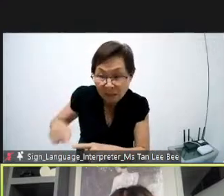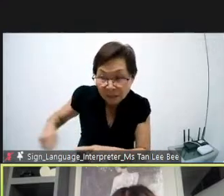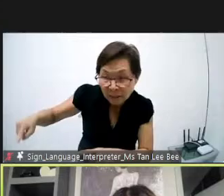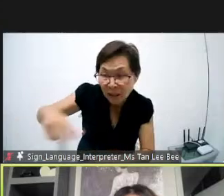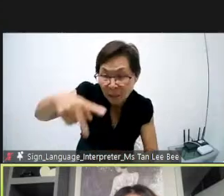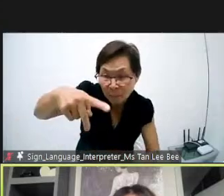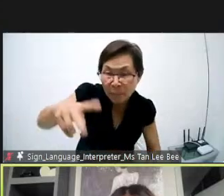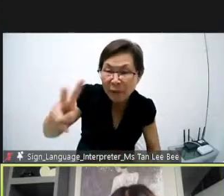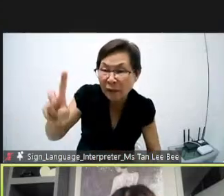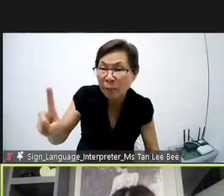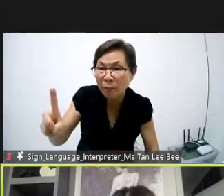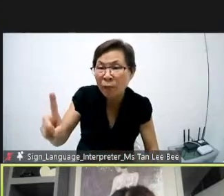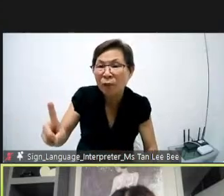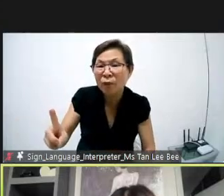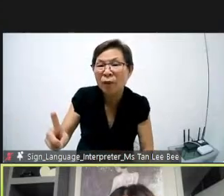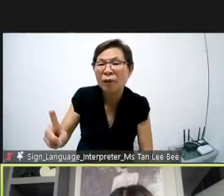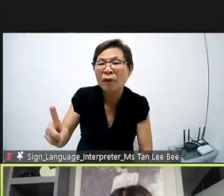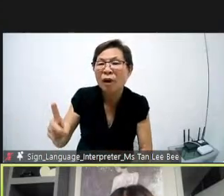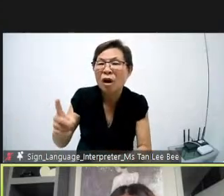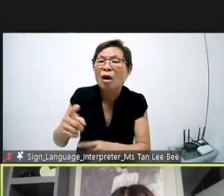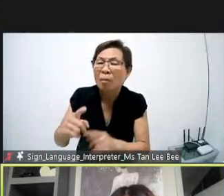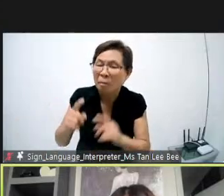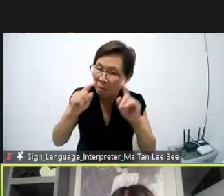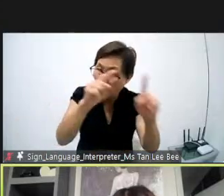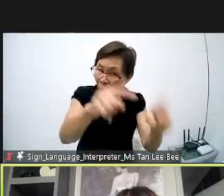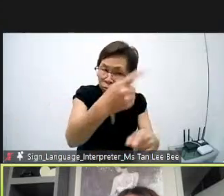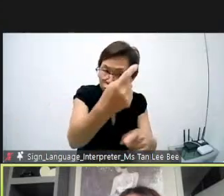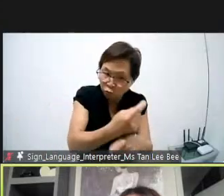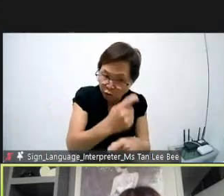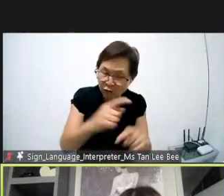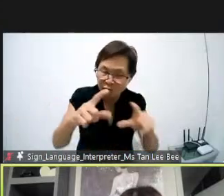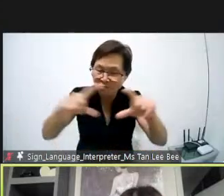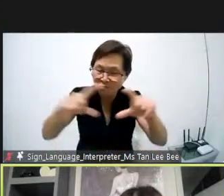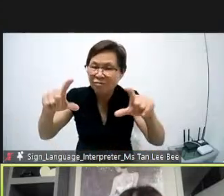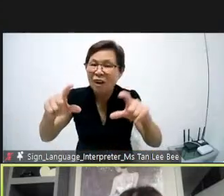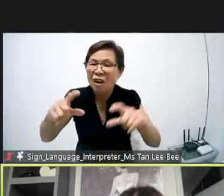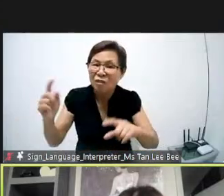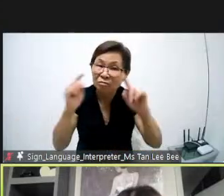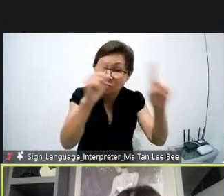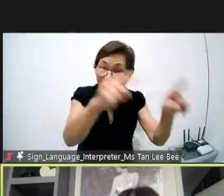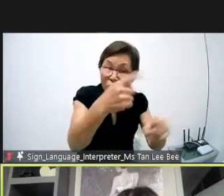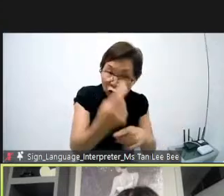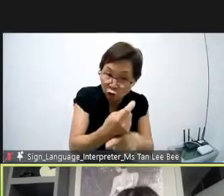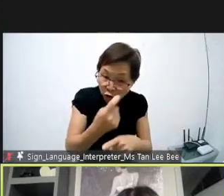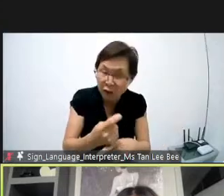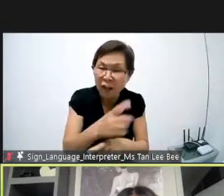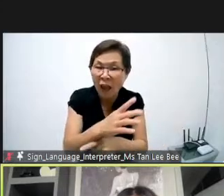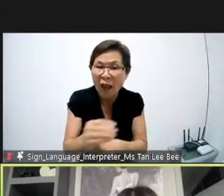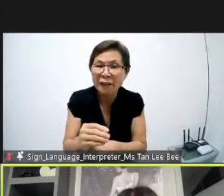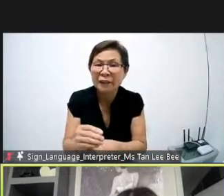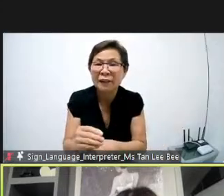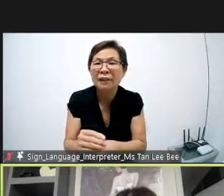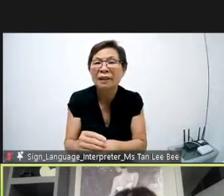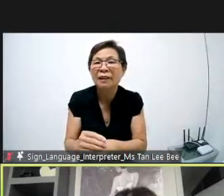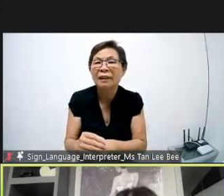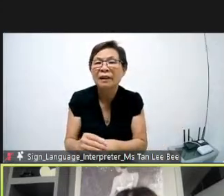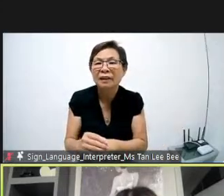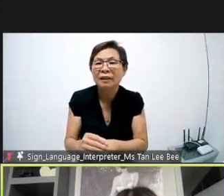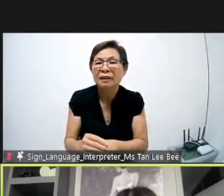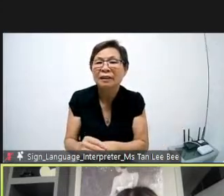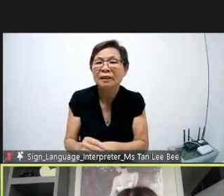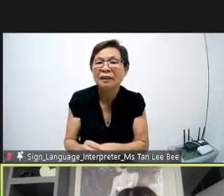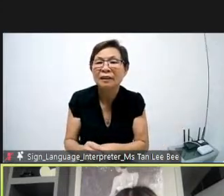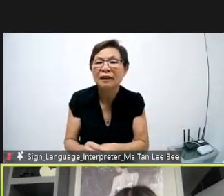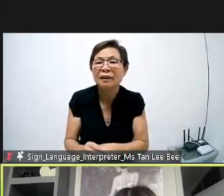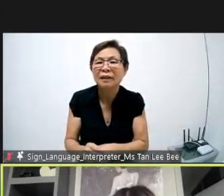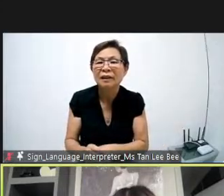classify text intention for training chatbot. On the other hand, the depth will classify